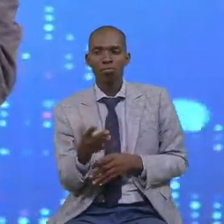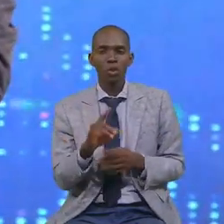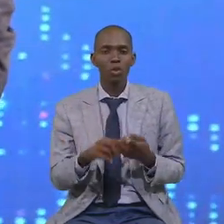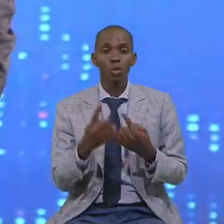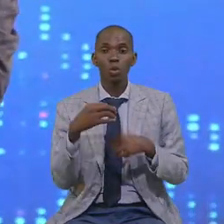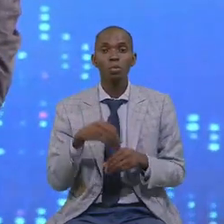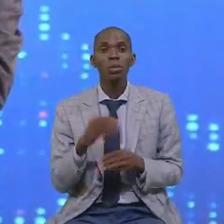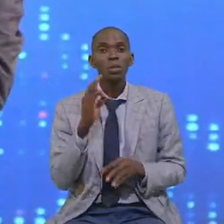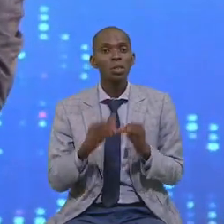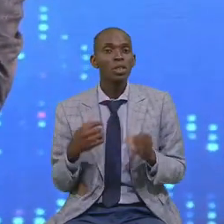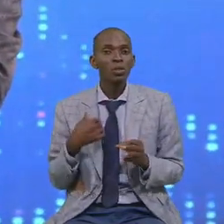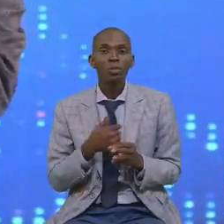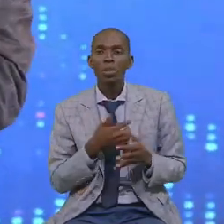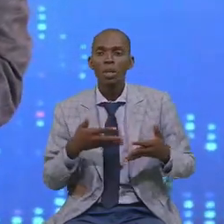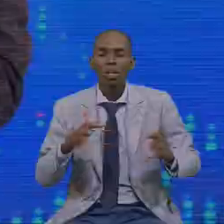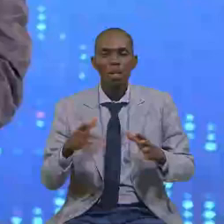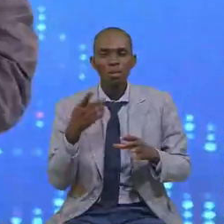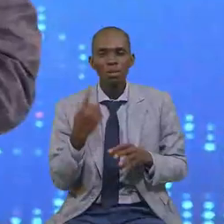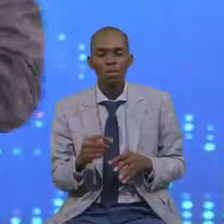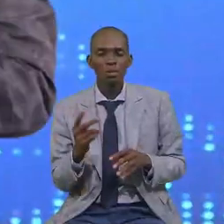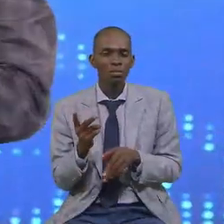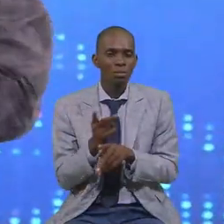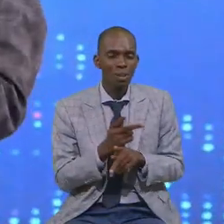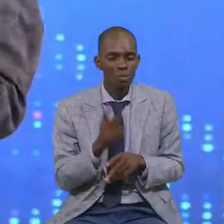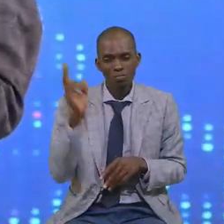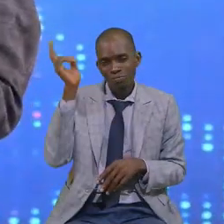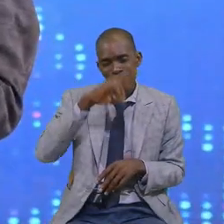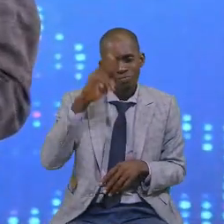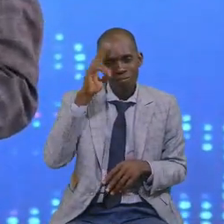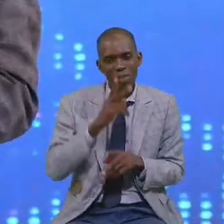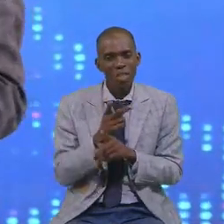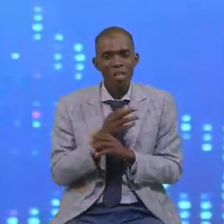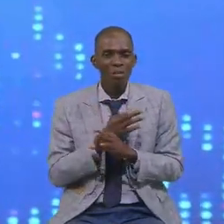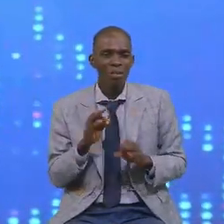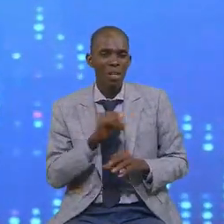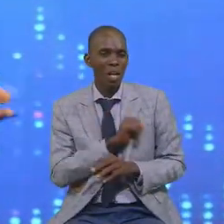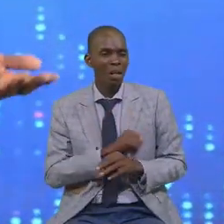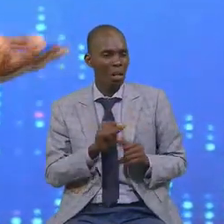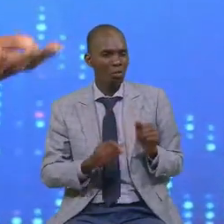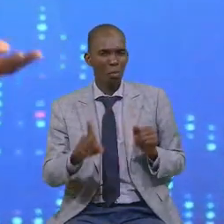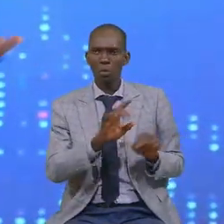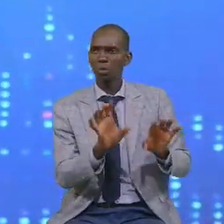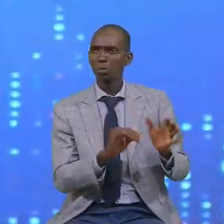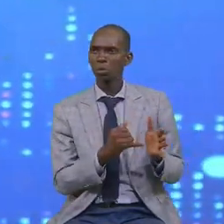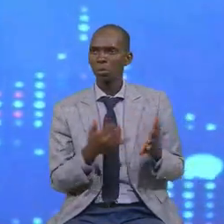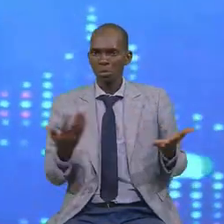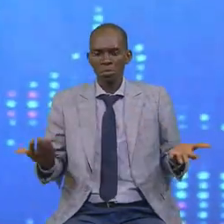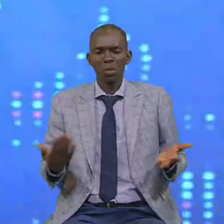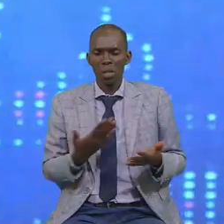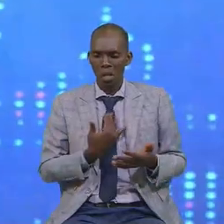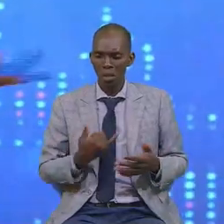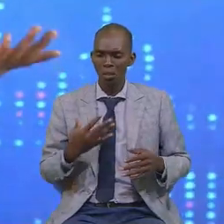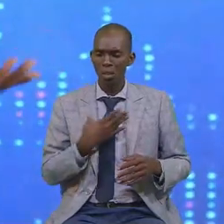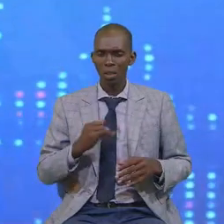allow the carelessness and the carefree attitude, everybody is doing it and so I do it